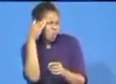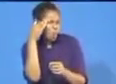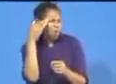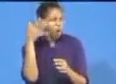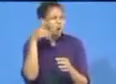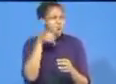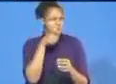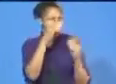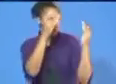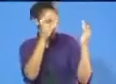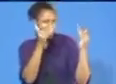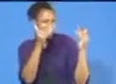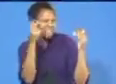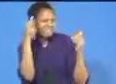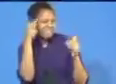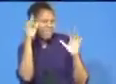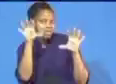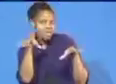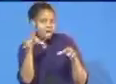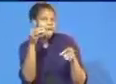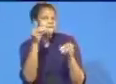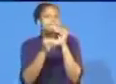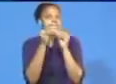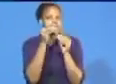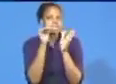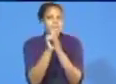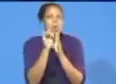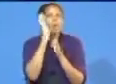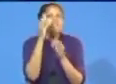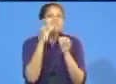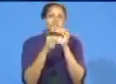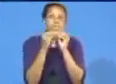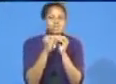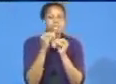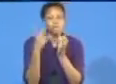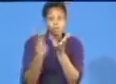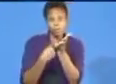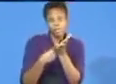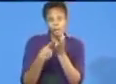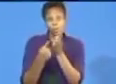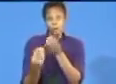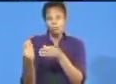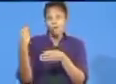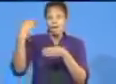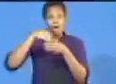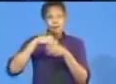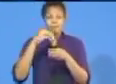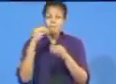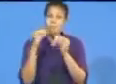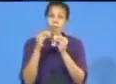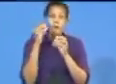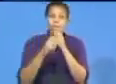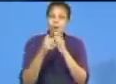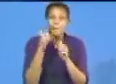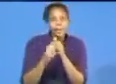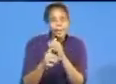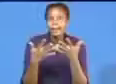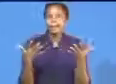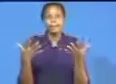you expect. And sometimes we get in more trouble because we place wrong,